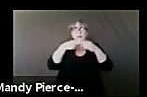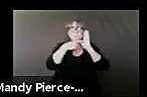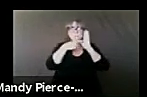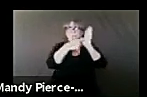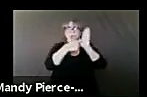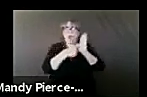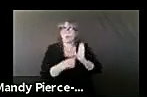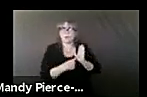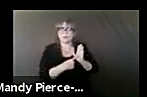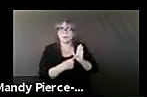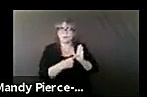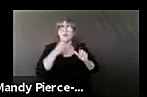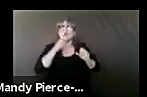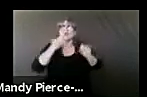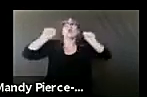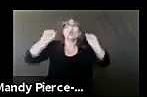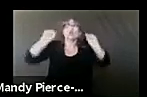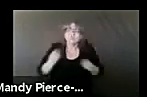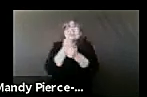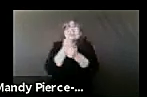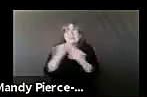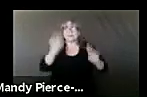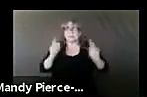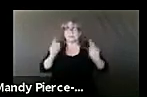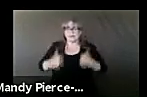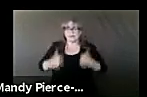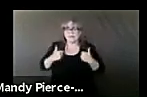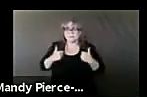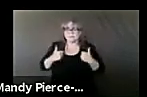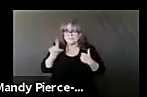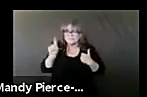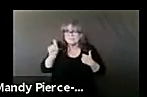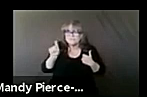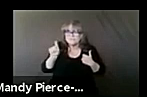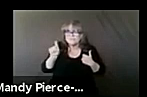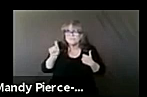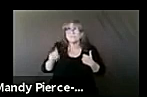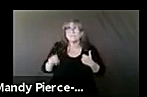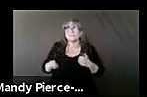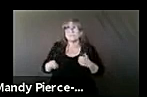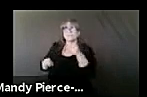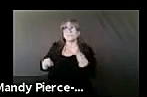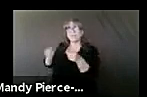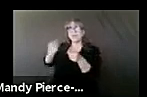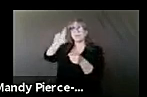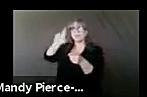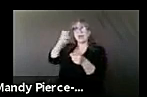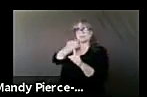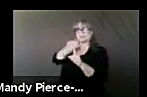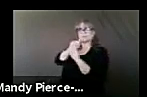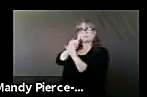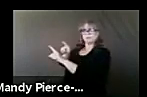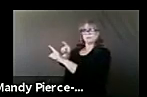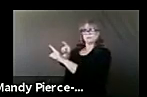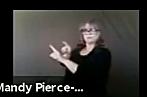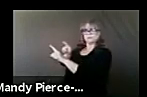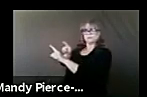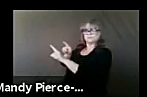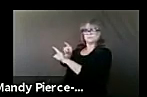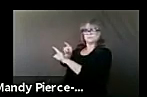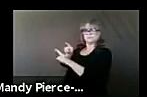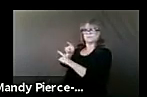This is Rachel. I'll take that question. So the IHME model and other models are certainly models that we are considering here in